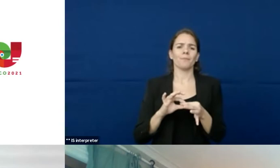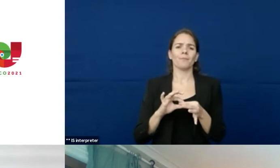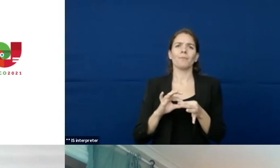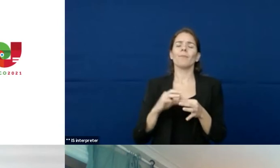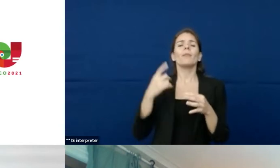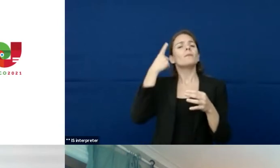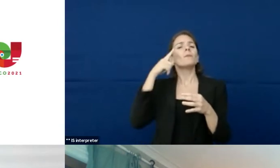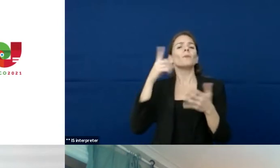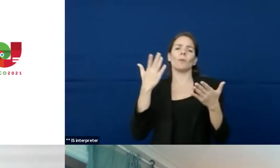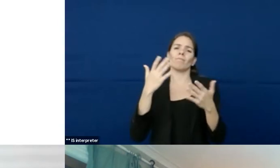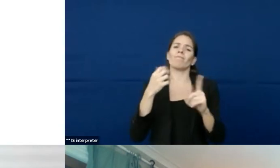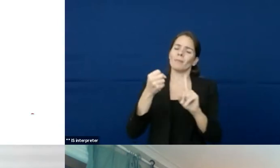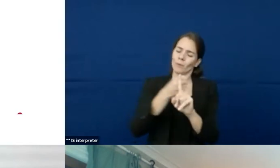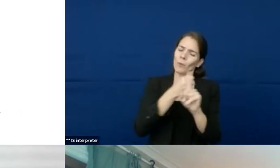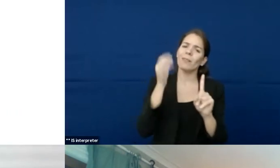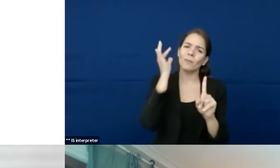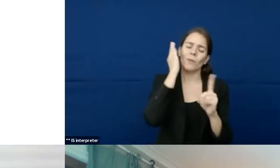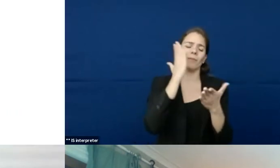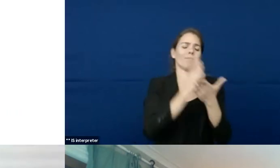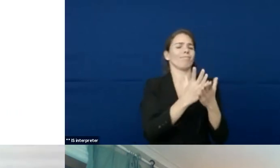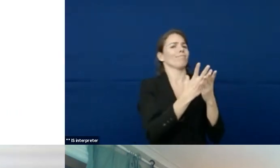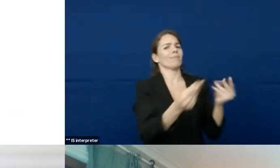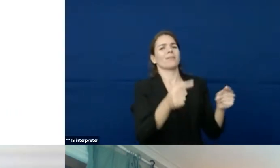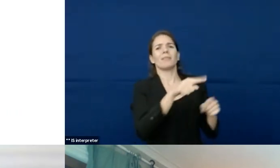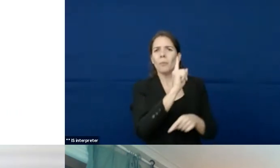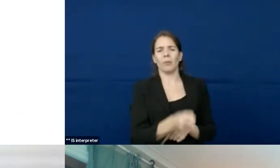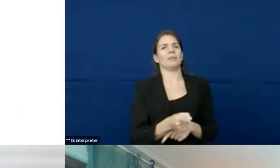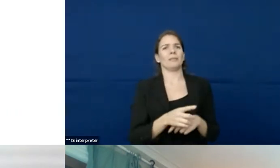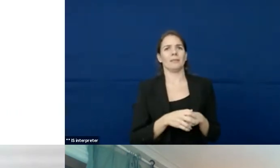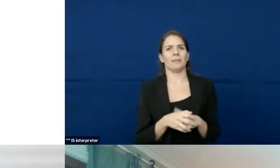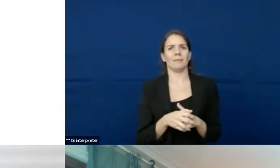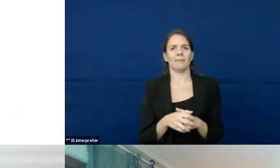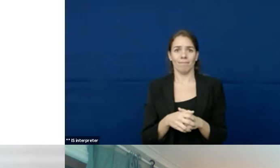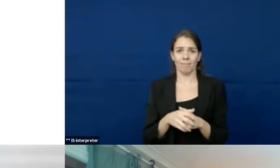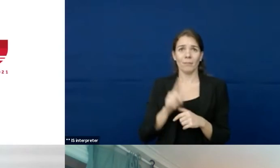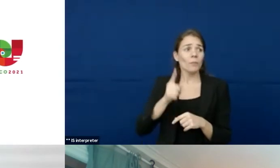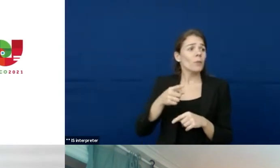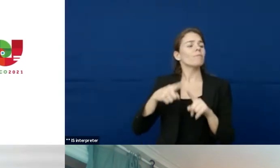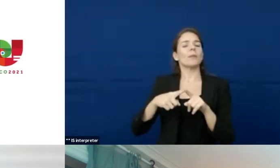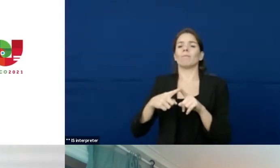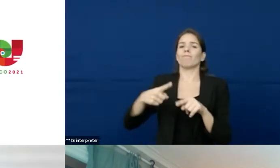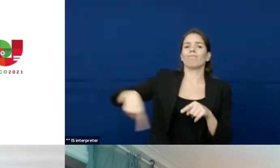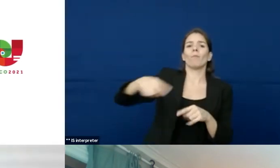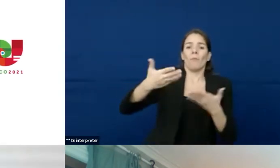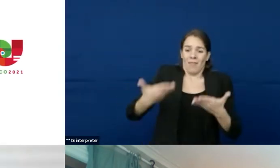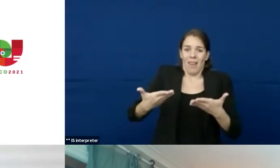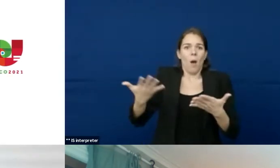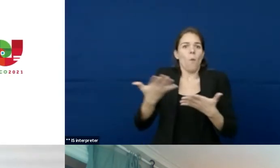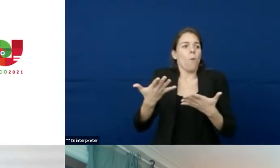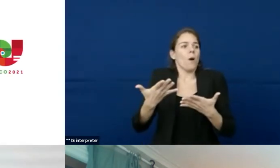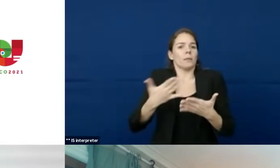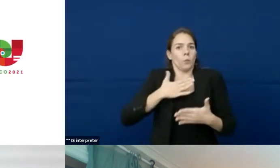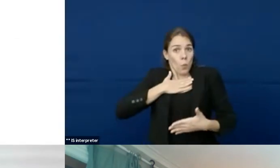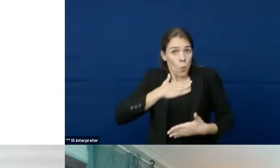coordination and work, and also to strengthen collaboration. But nothing would be really possible if